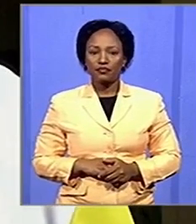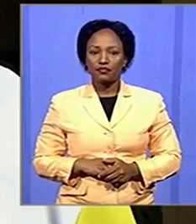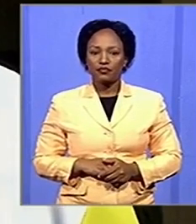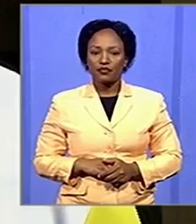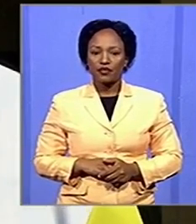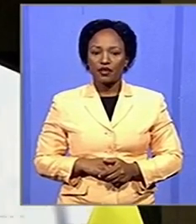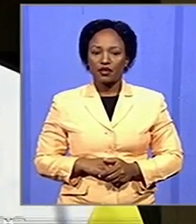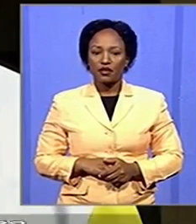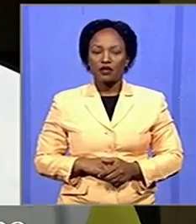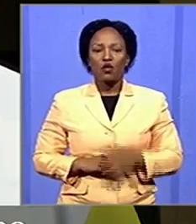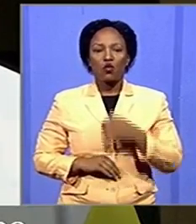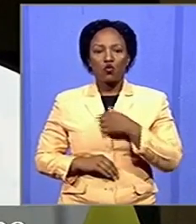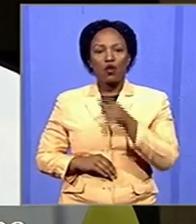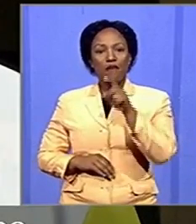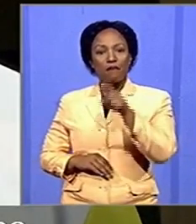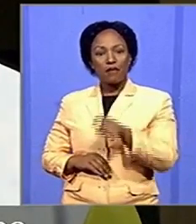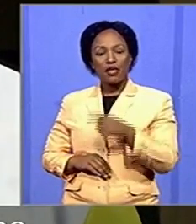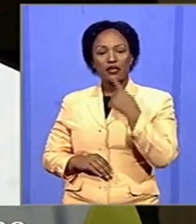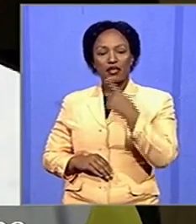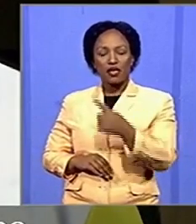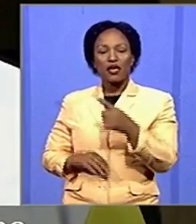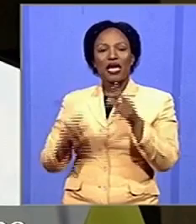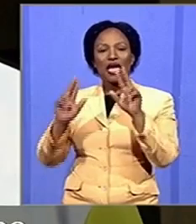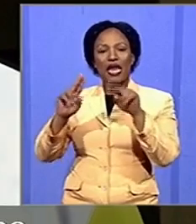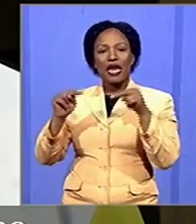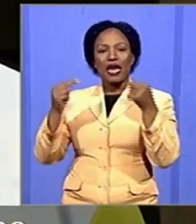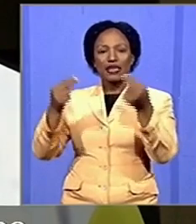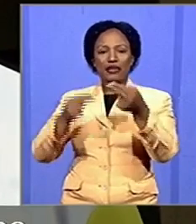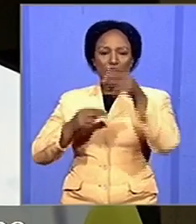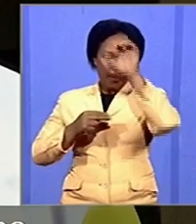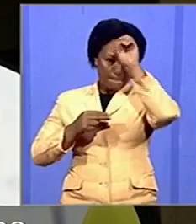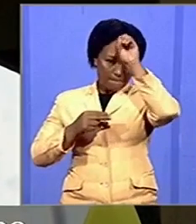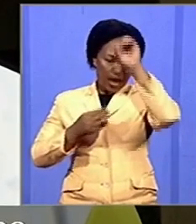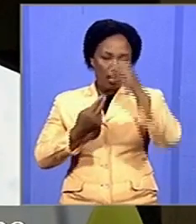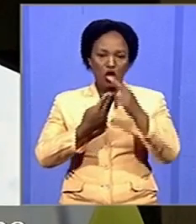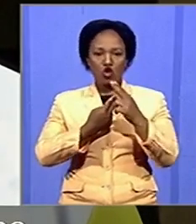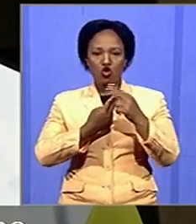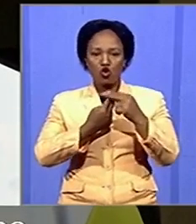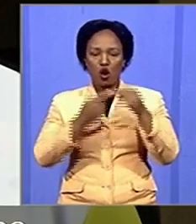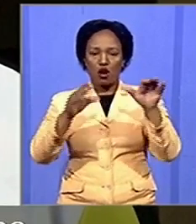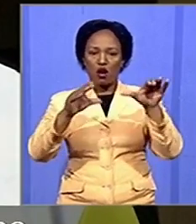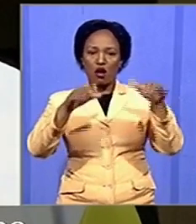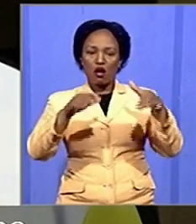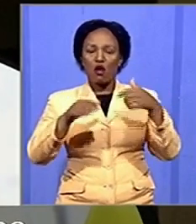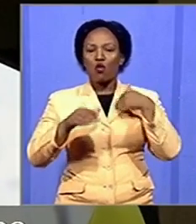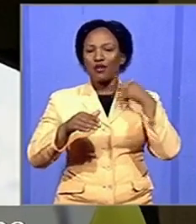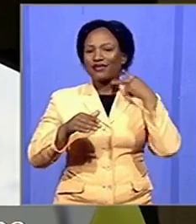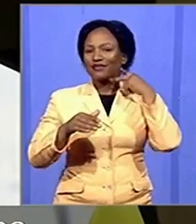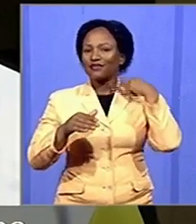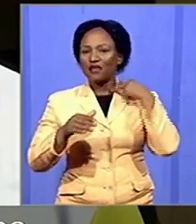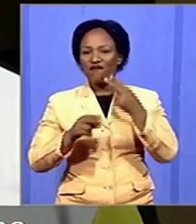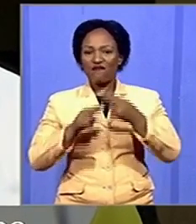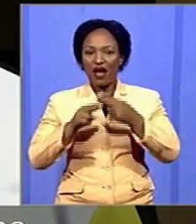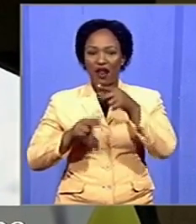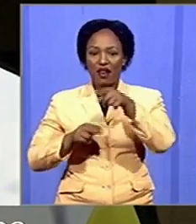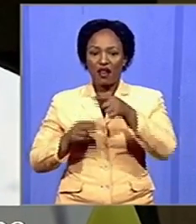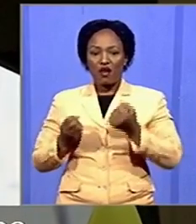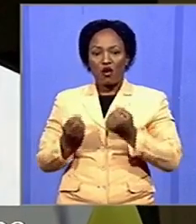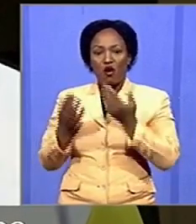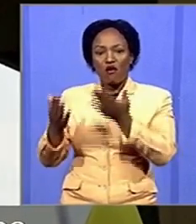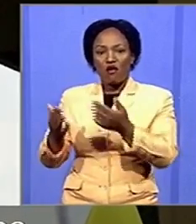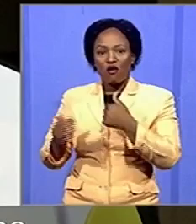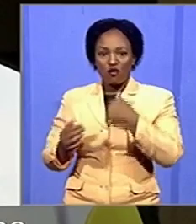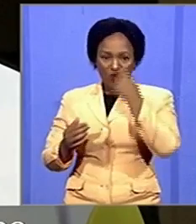We must say as the National Union of Mine Workers that we are very much disappointed with the final offer. We thought that we were coming